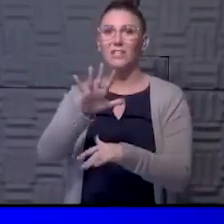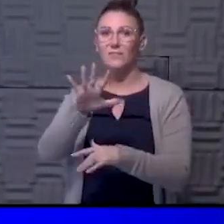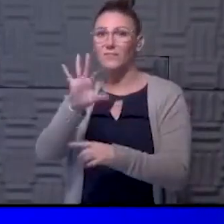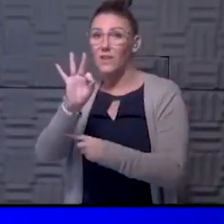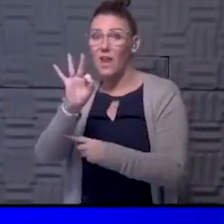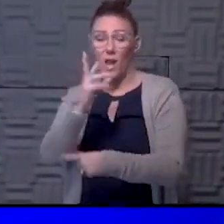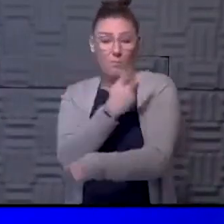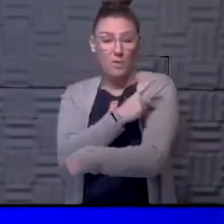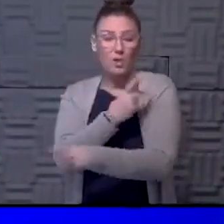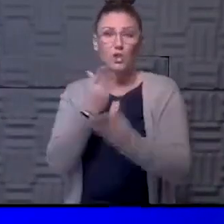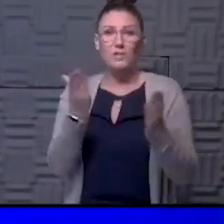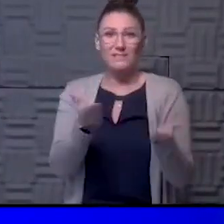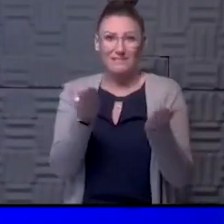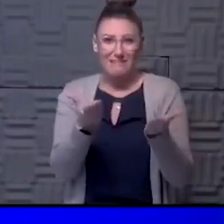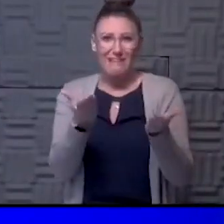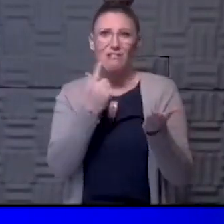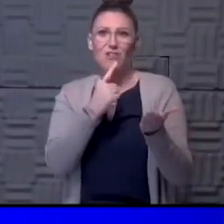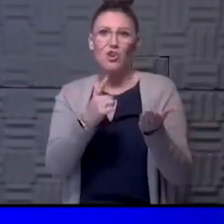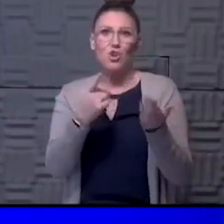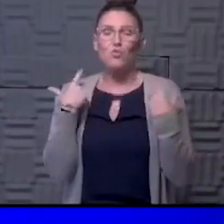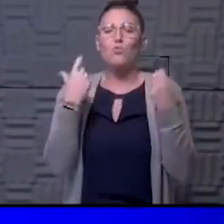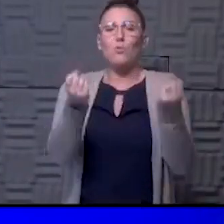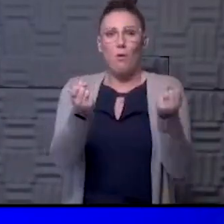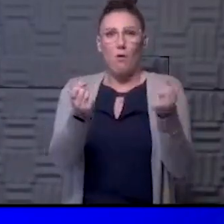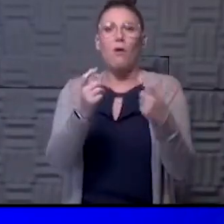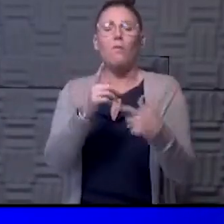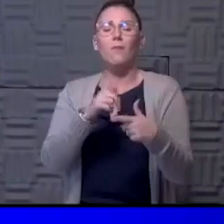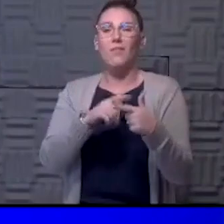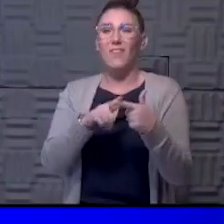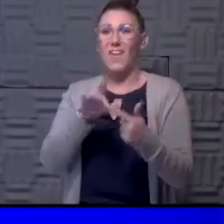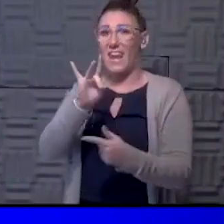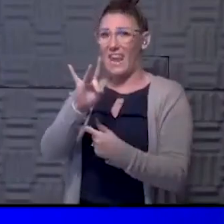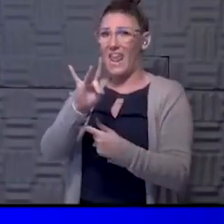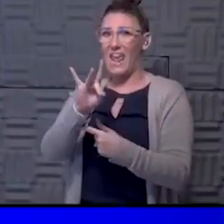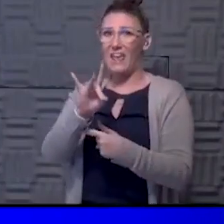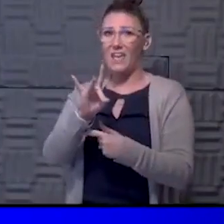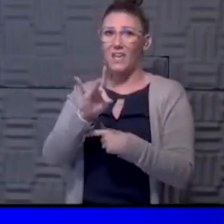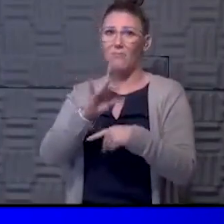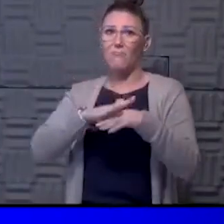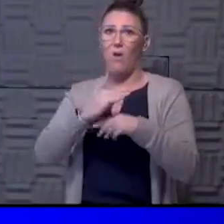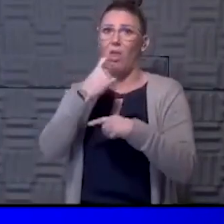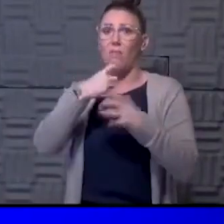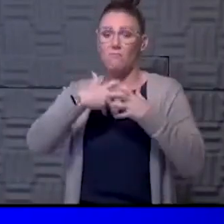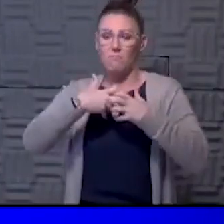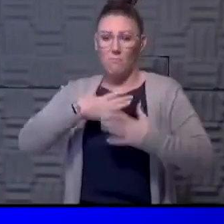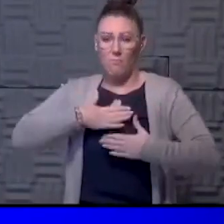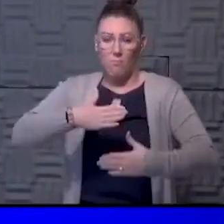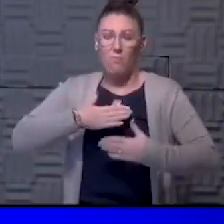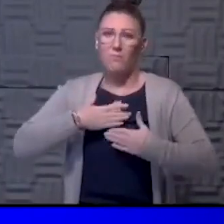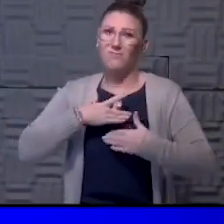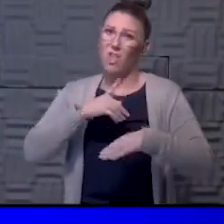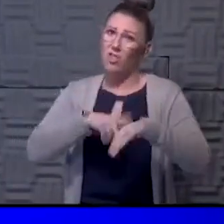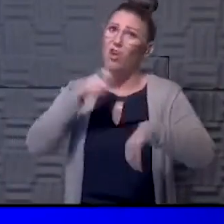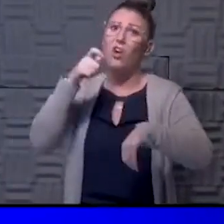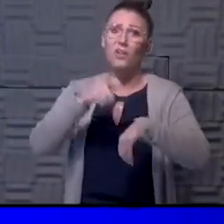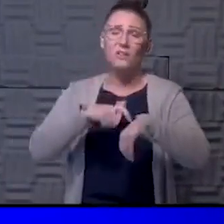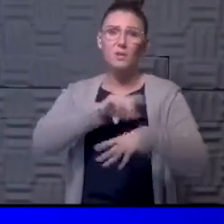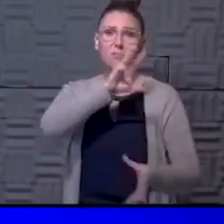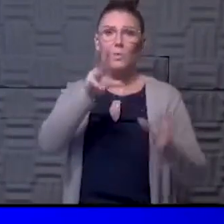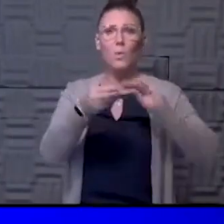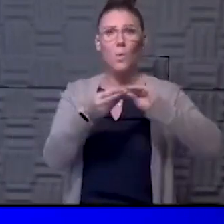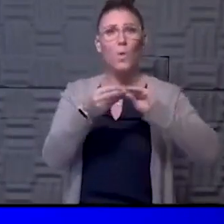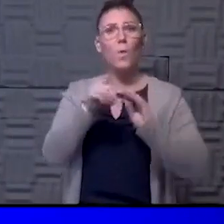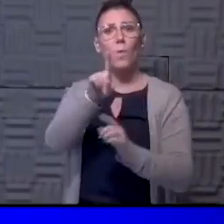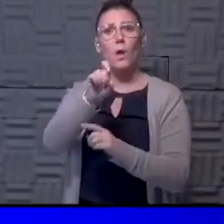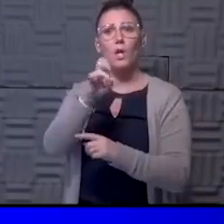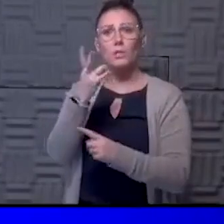here in the hospital with 8 on the ventilator. So that's a lot more than we've had recently still on the ventilator for a long time. So 117